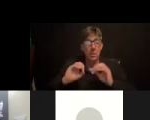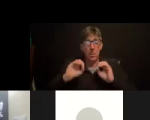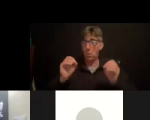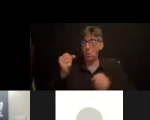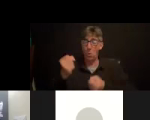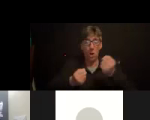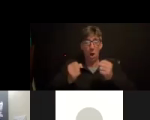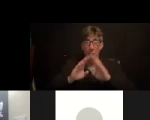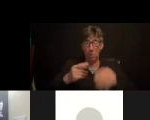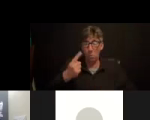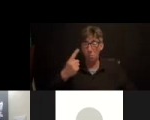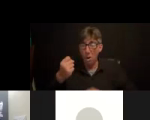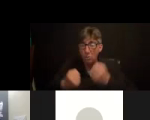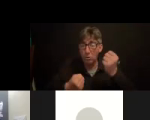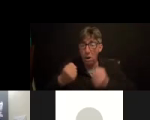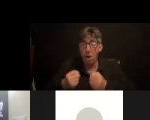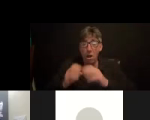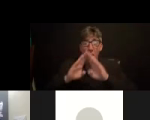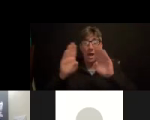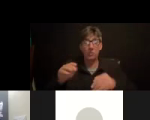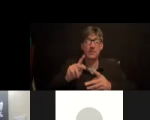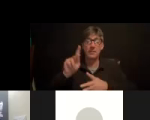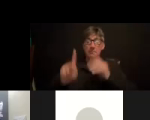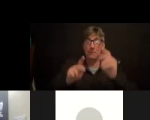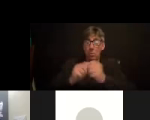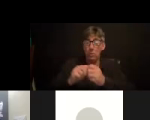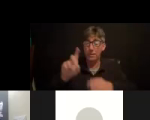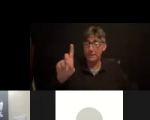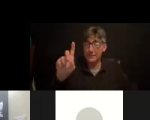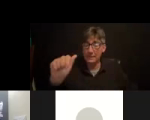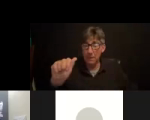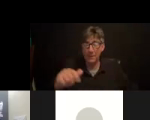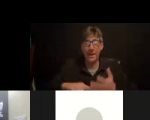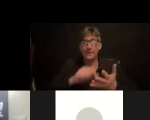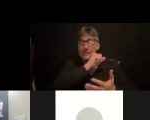households, people with disabilities, and seniors. And the combination of those